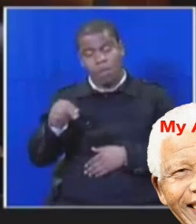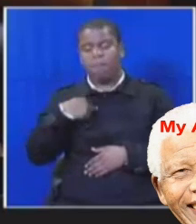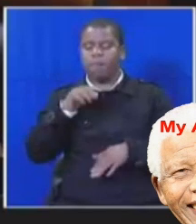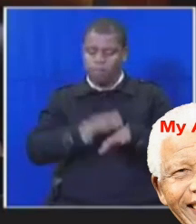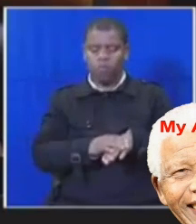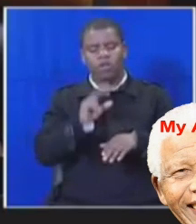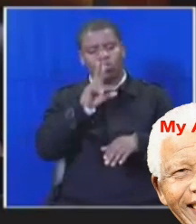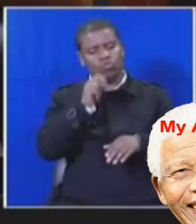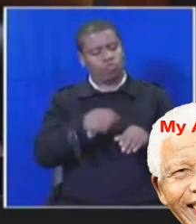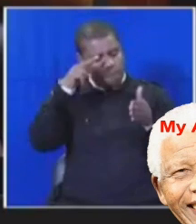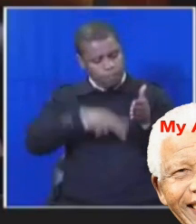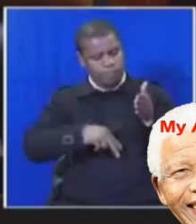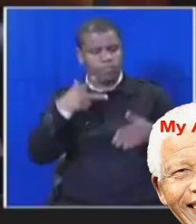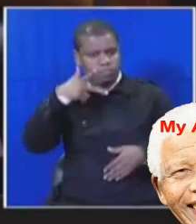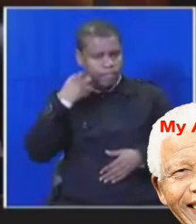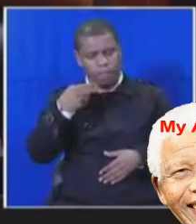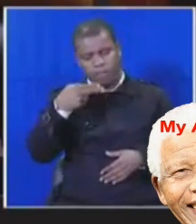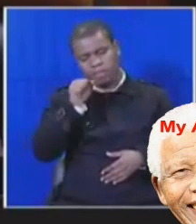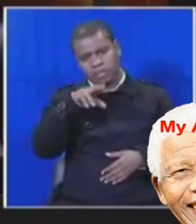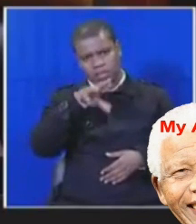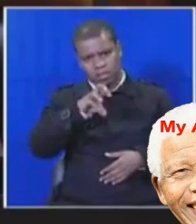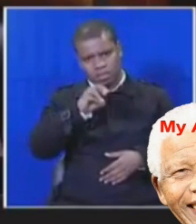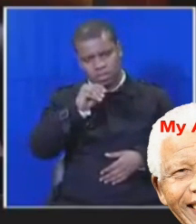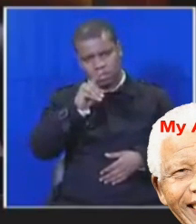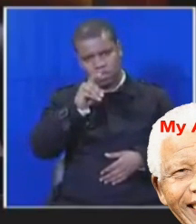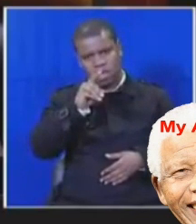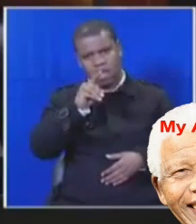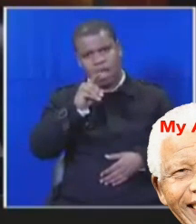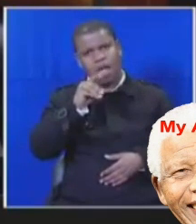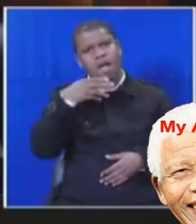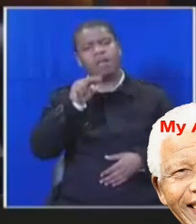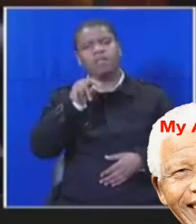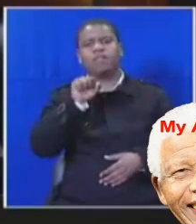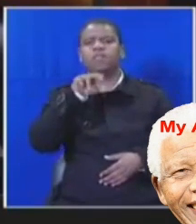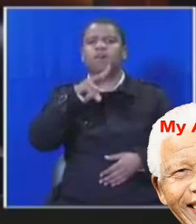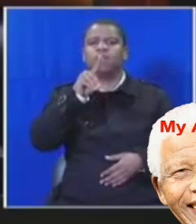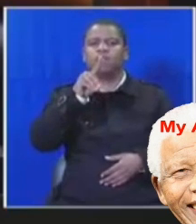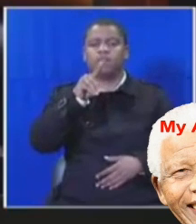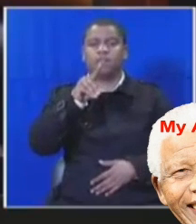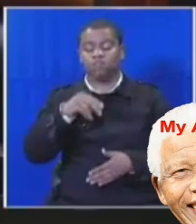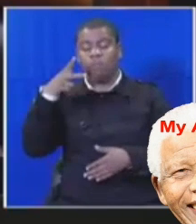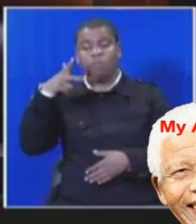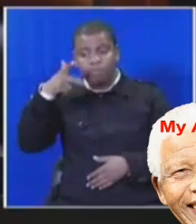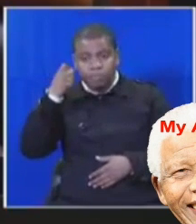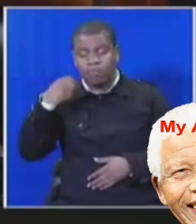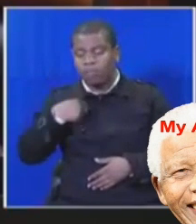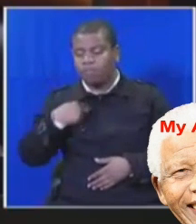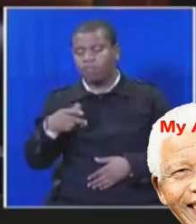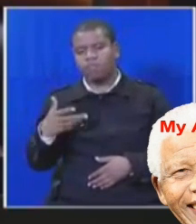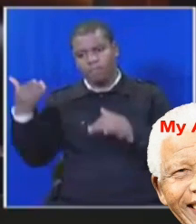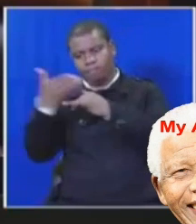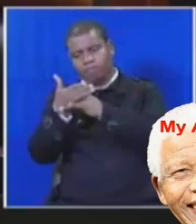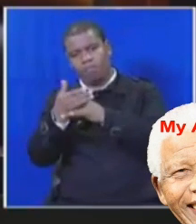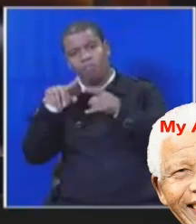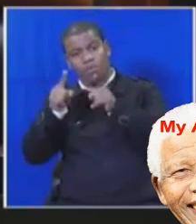so. On a point of order. So I don't know what firmness you want us to deal with in respect of